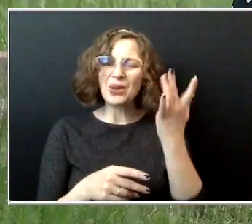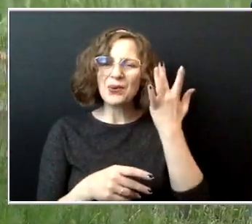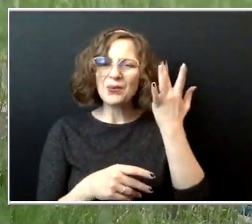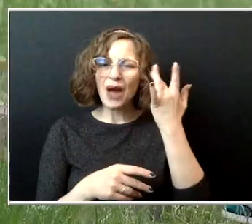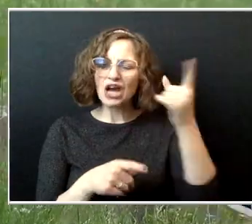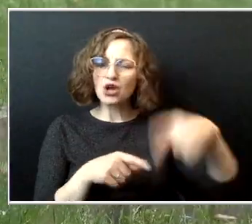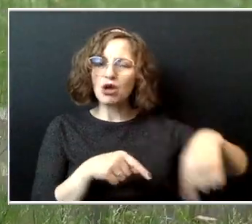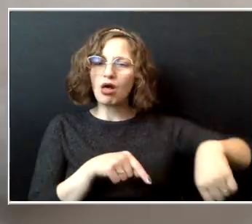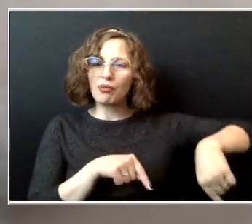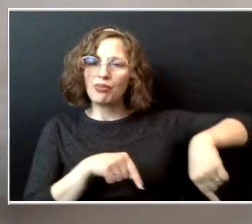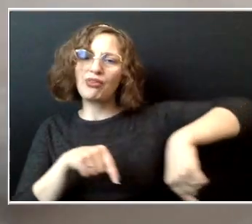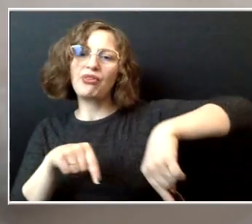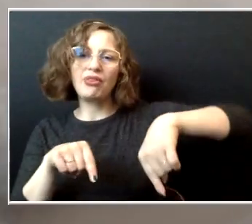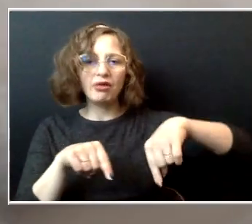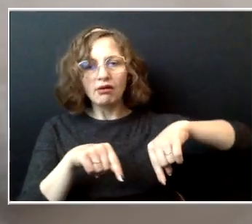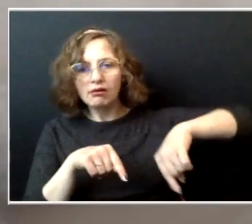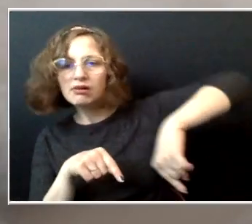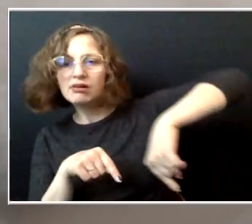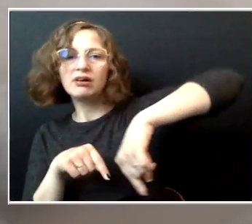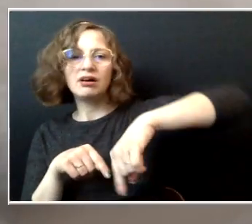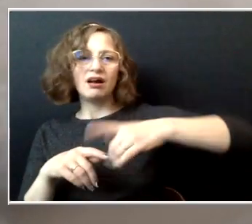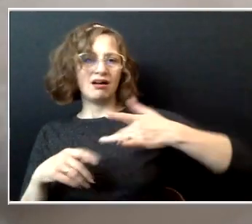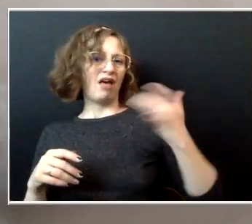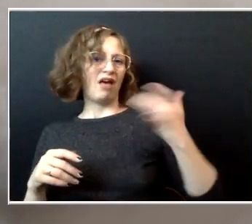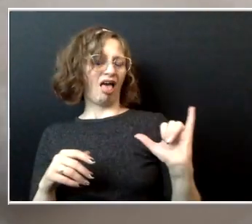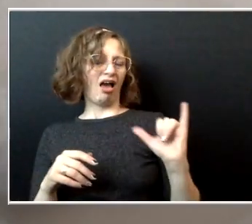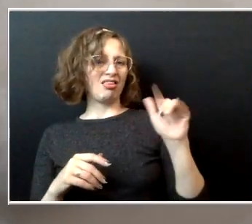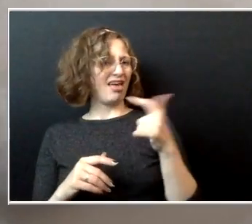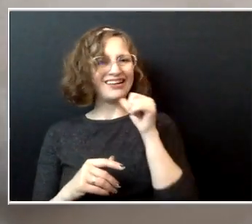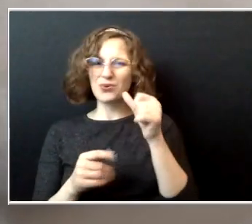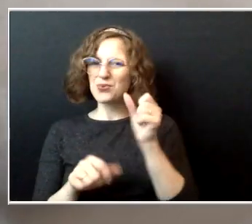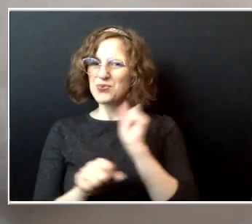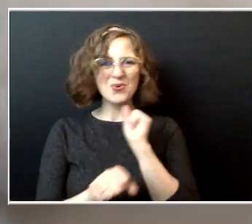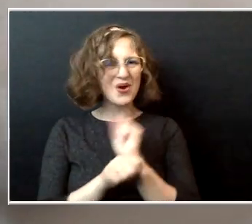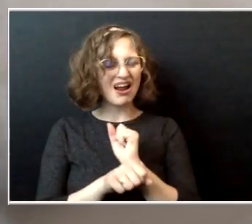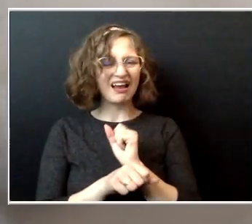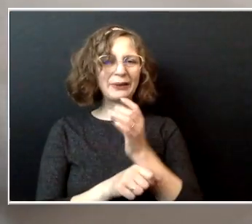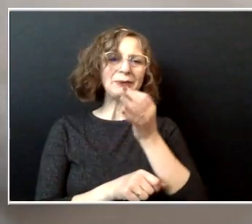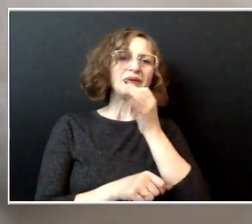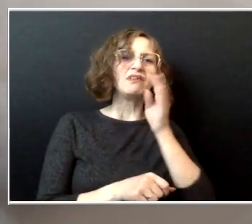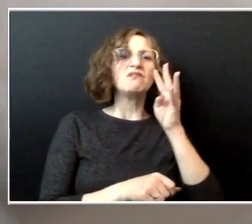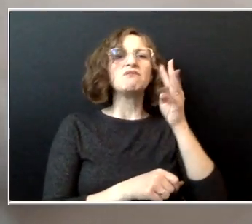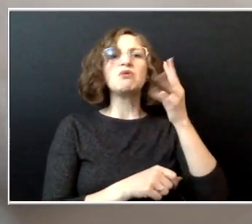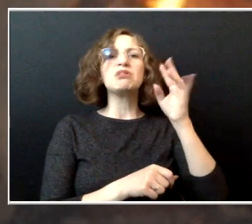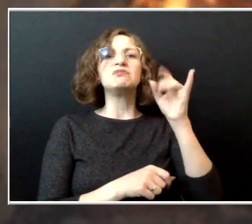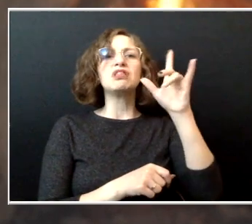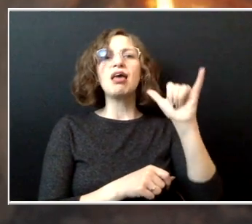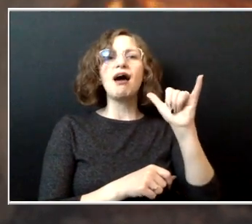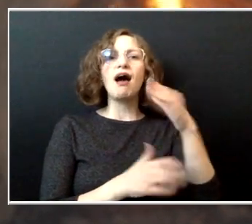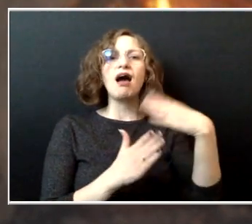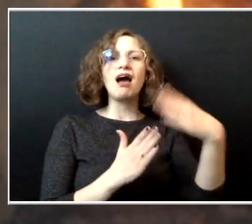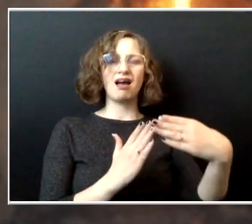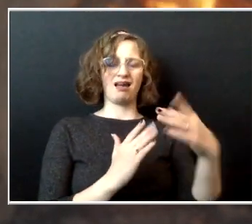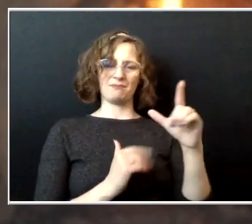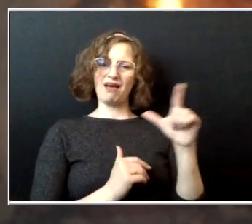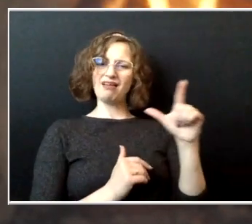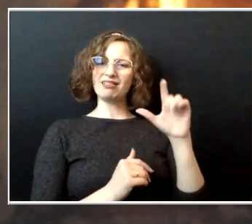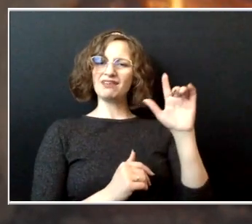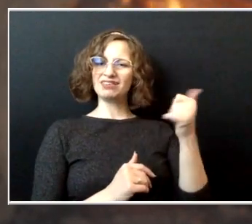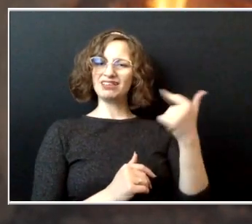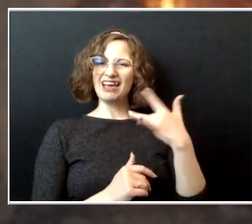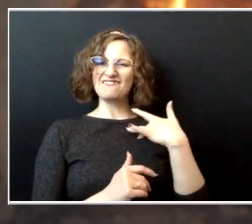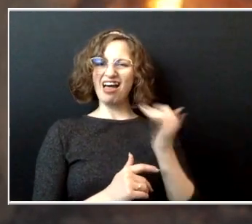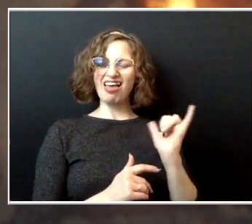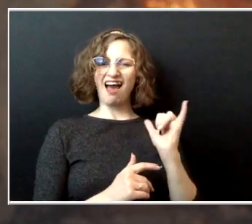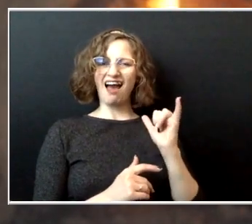it doesn't work. And going into 4th of July weekend, my left leg started to feel really rubbery. So I called the hospital and they